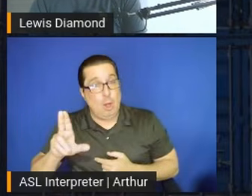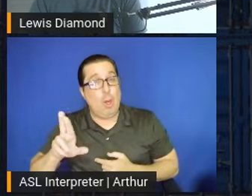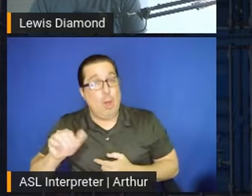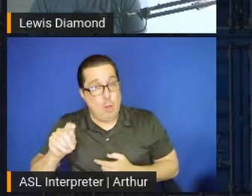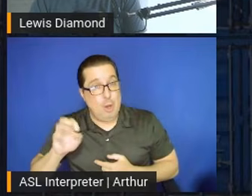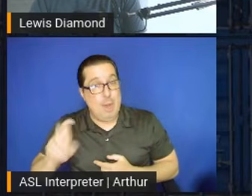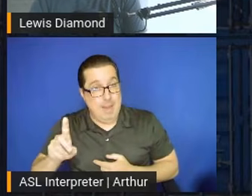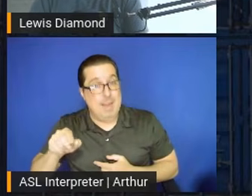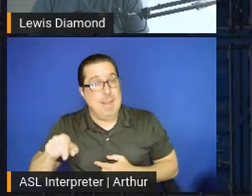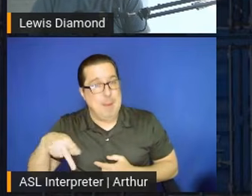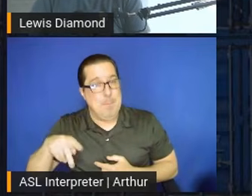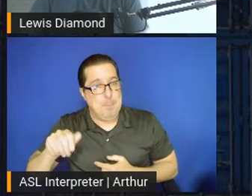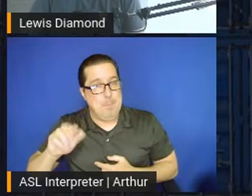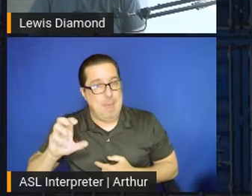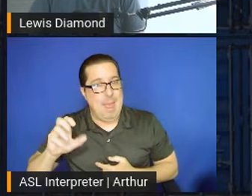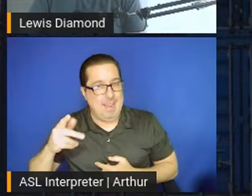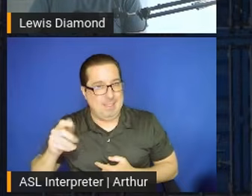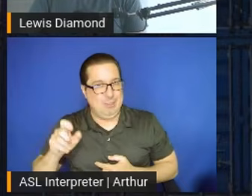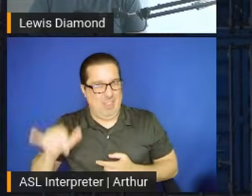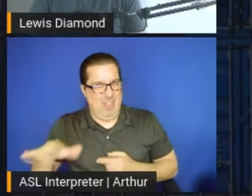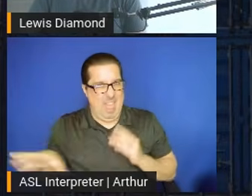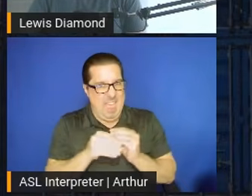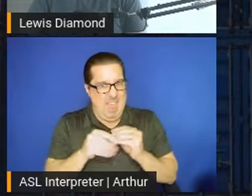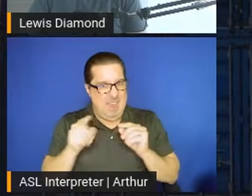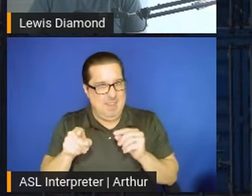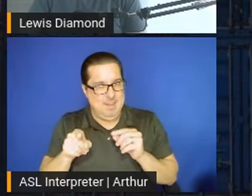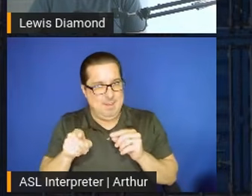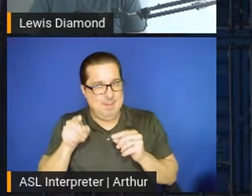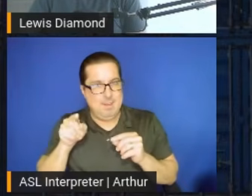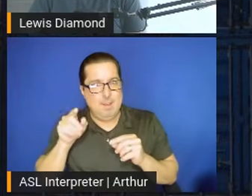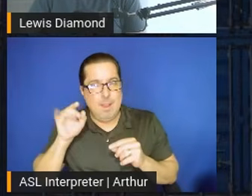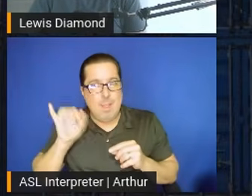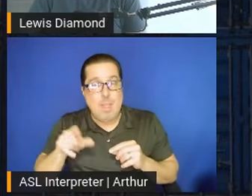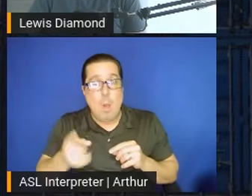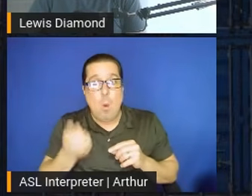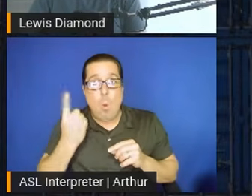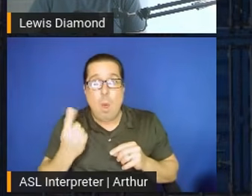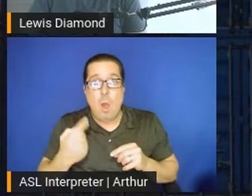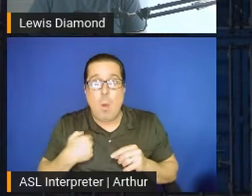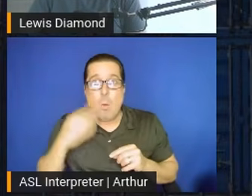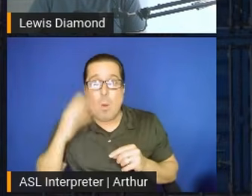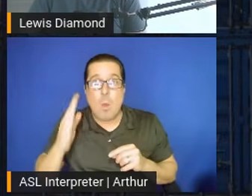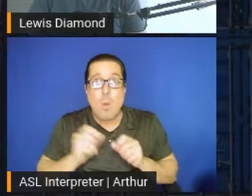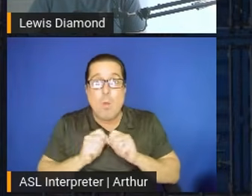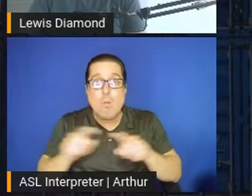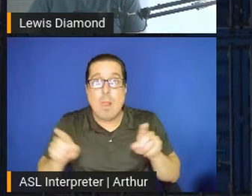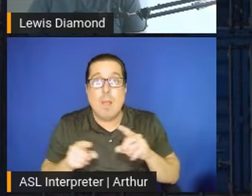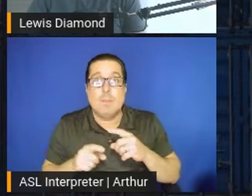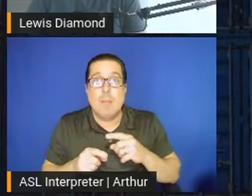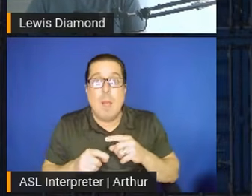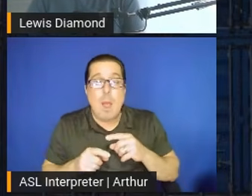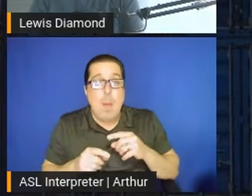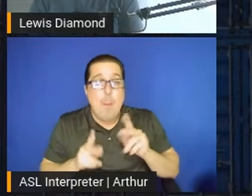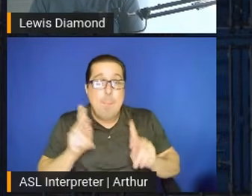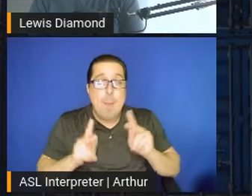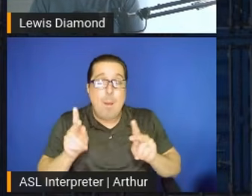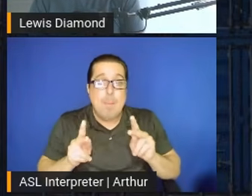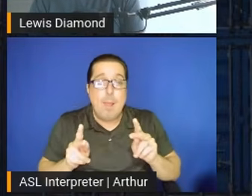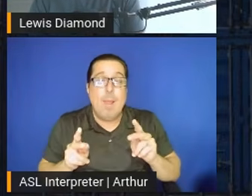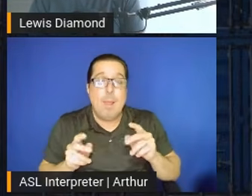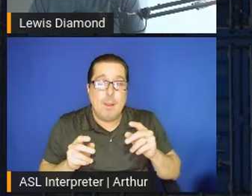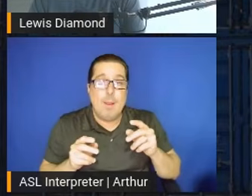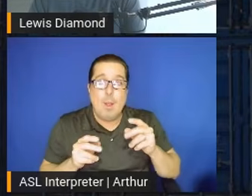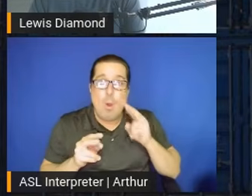example. One thing that we will be releasing through the public preview is a package controller. And